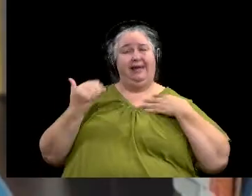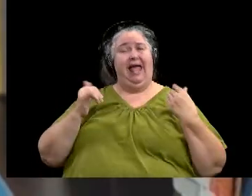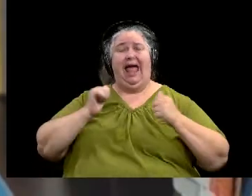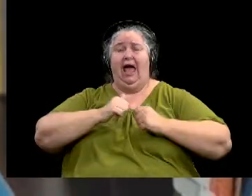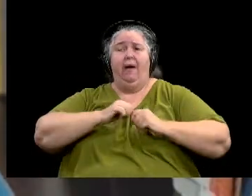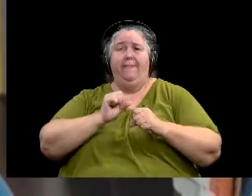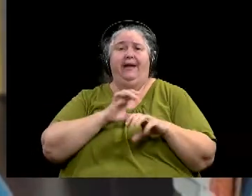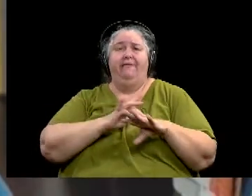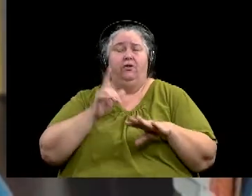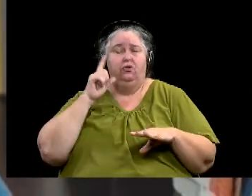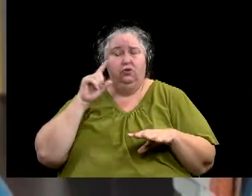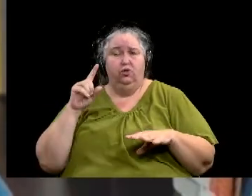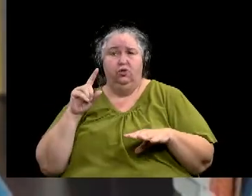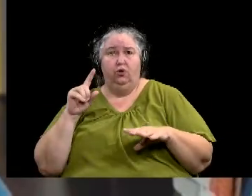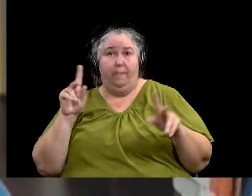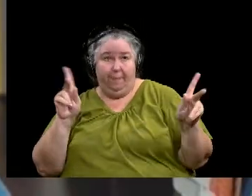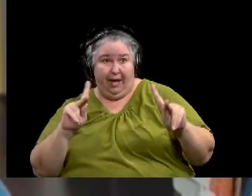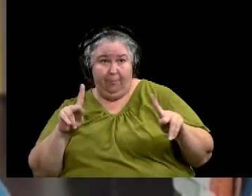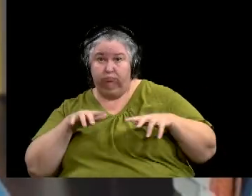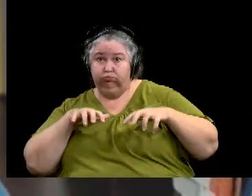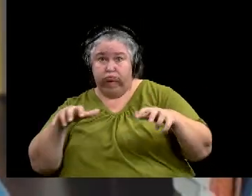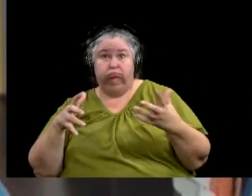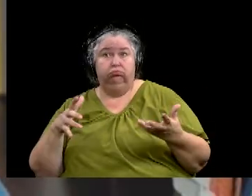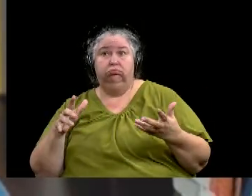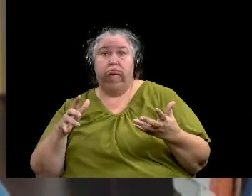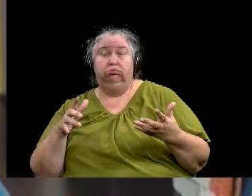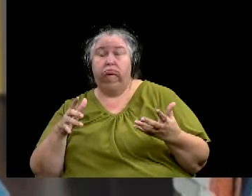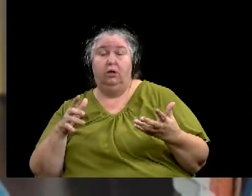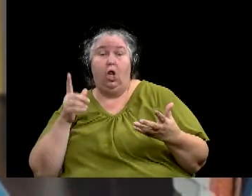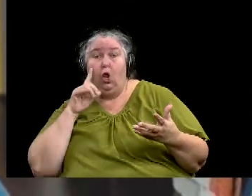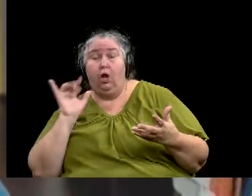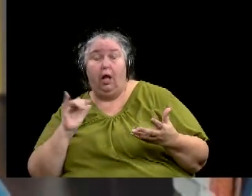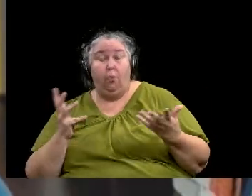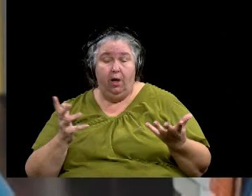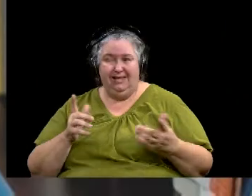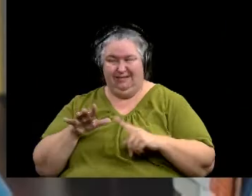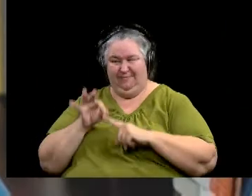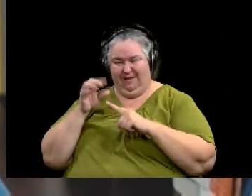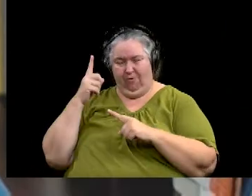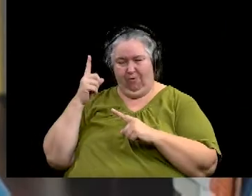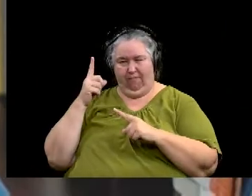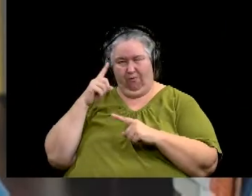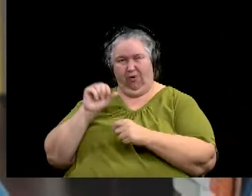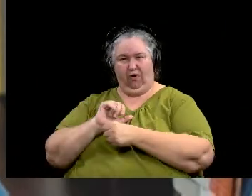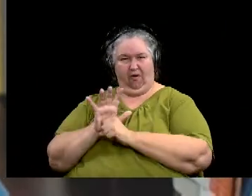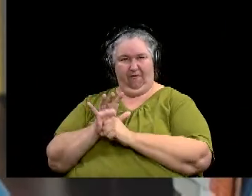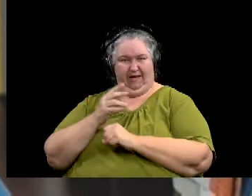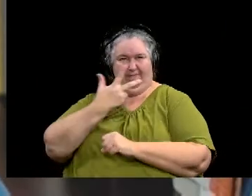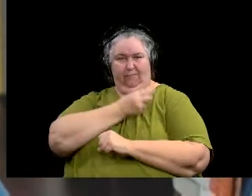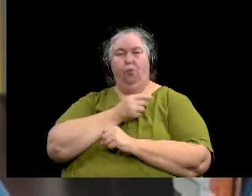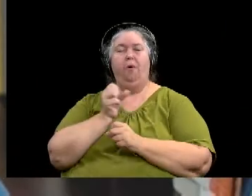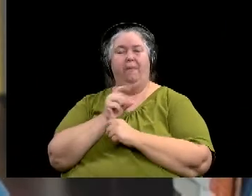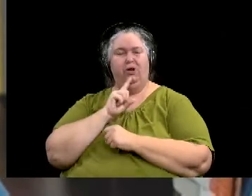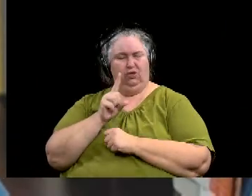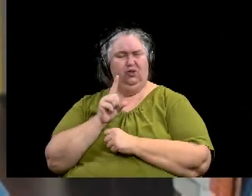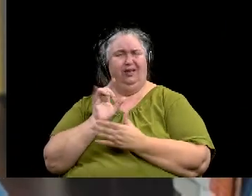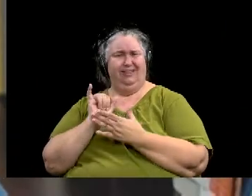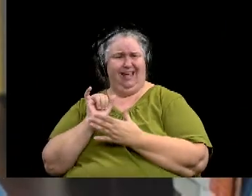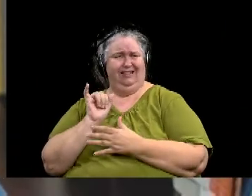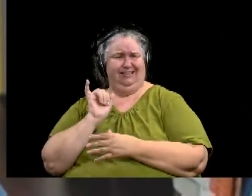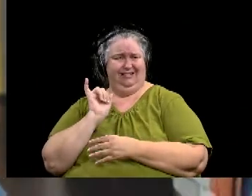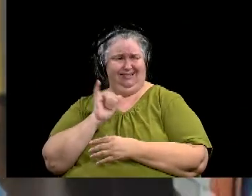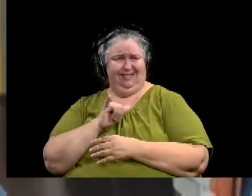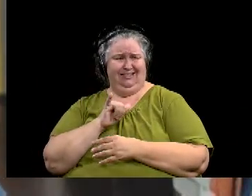will look specifically with this vaccine. We definitely want to focus on making the vaccine accessible and available to all residents